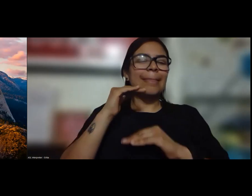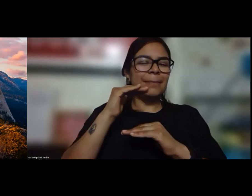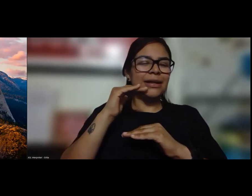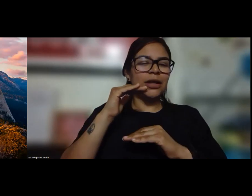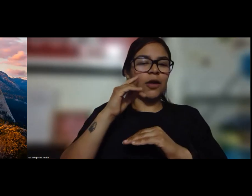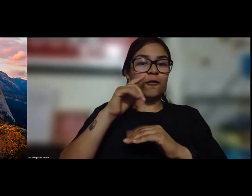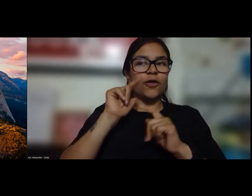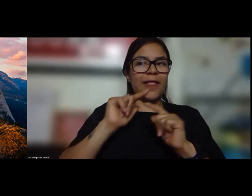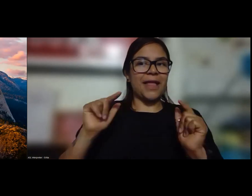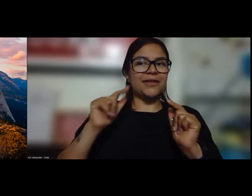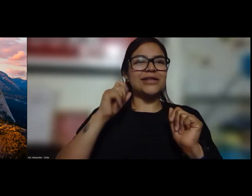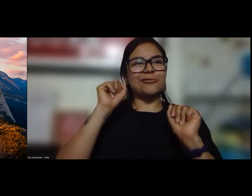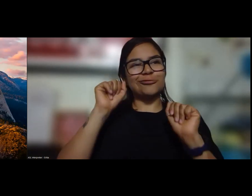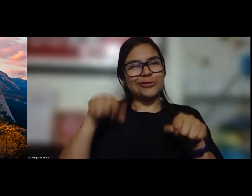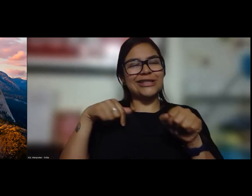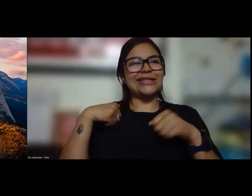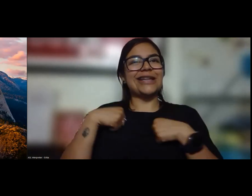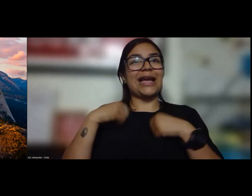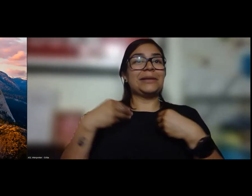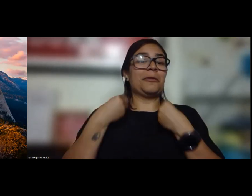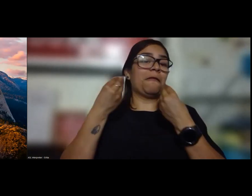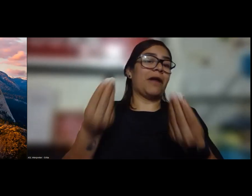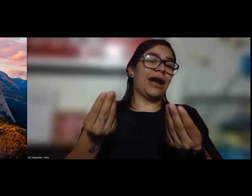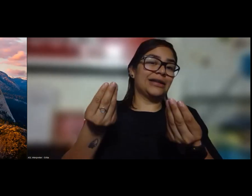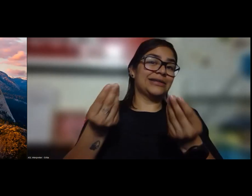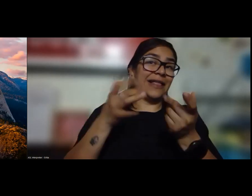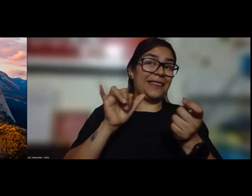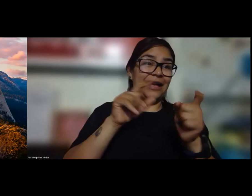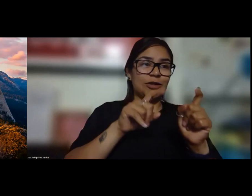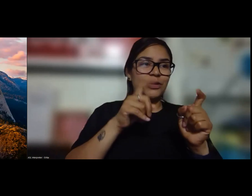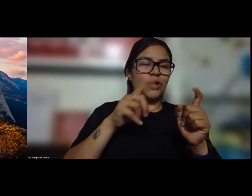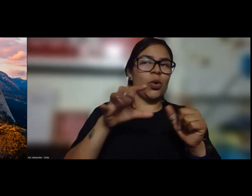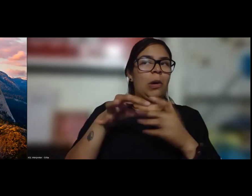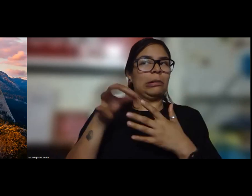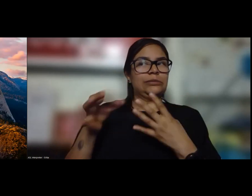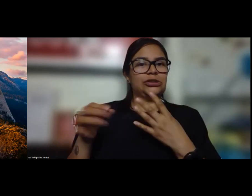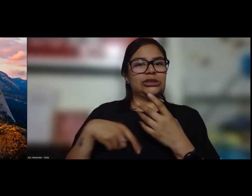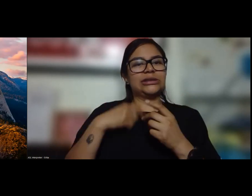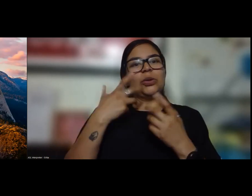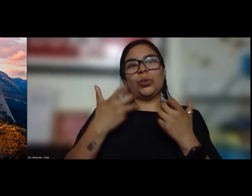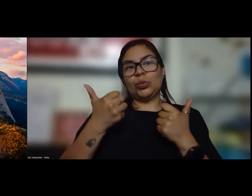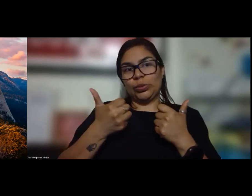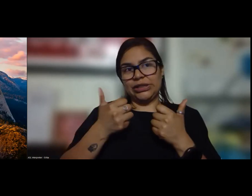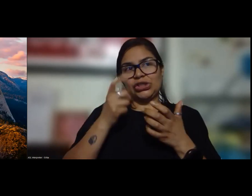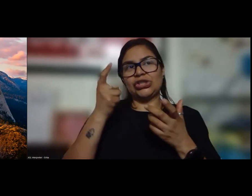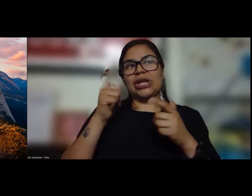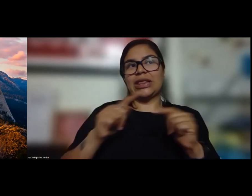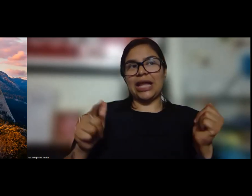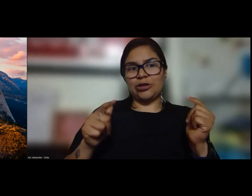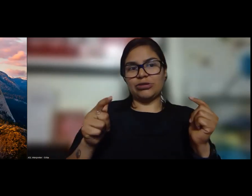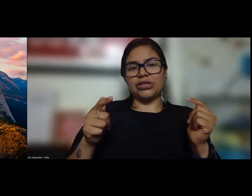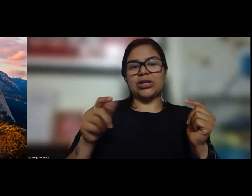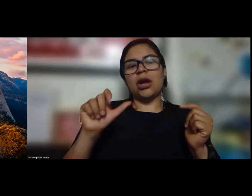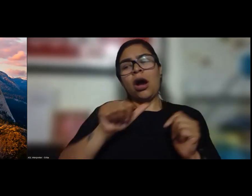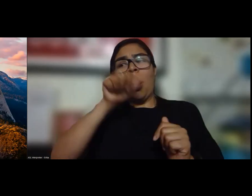languages that we could provide the survey in. And so we had the option of determining which alternative languages other